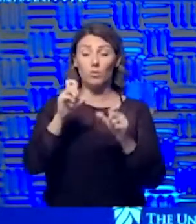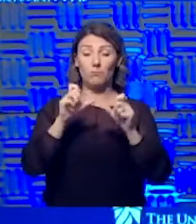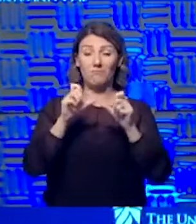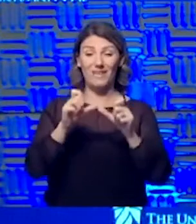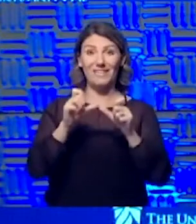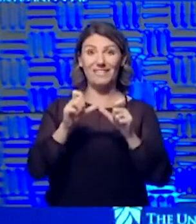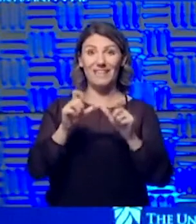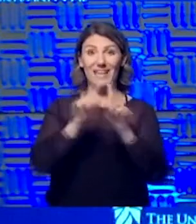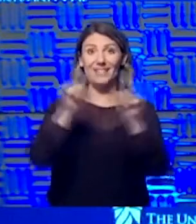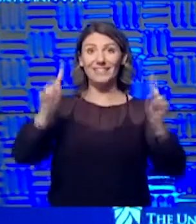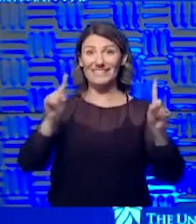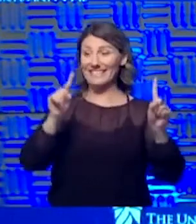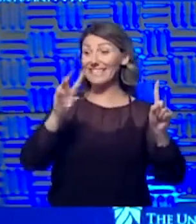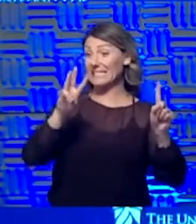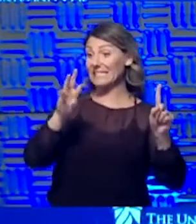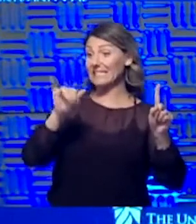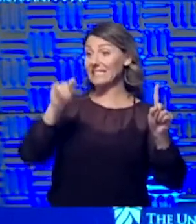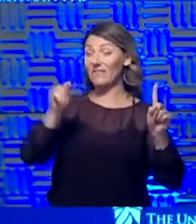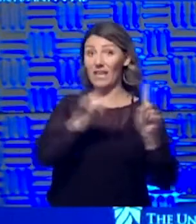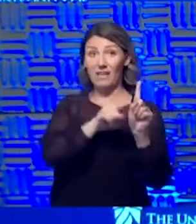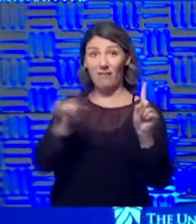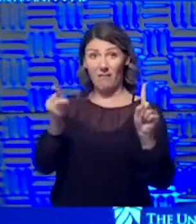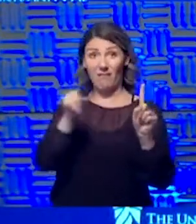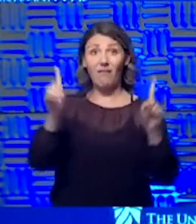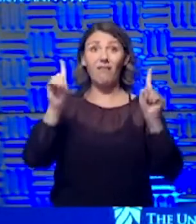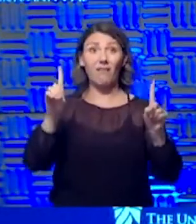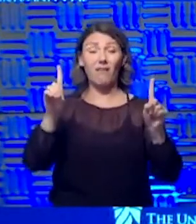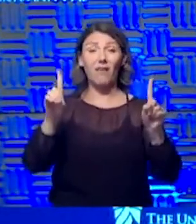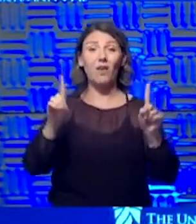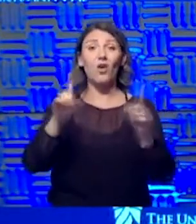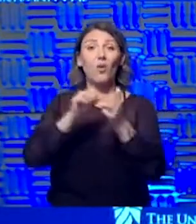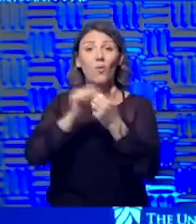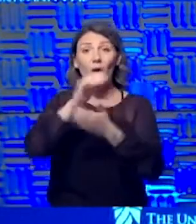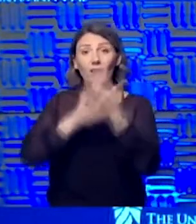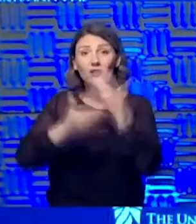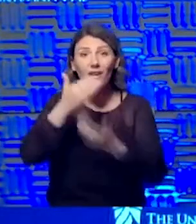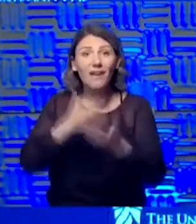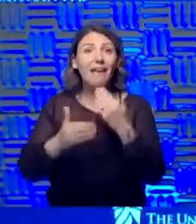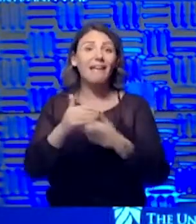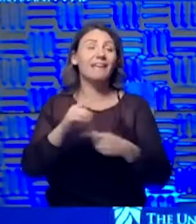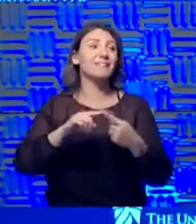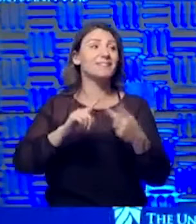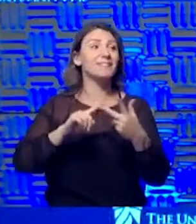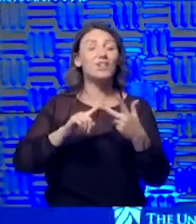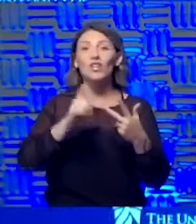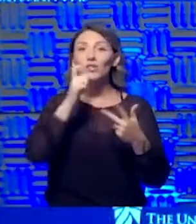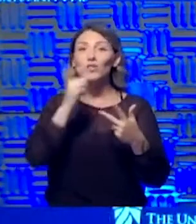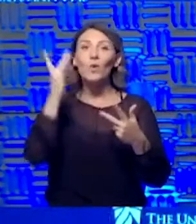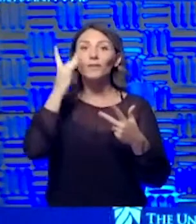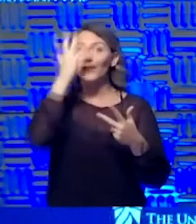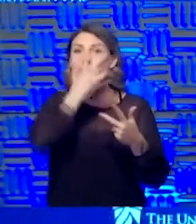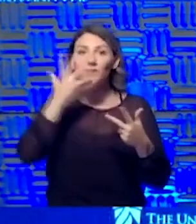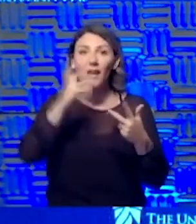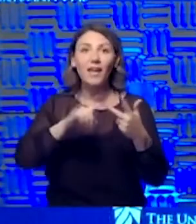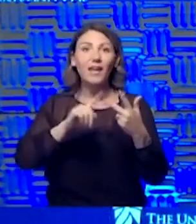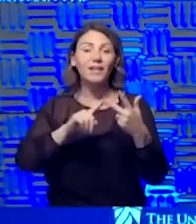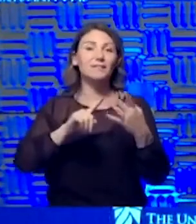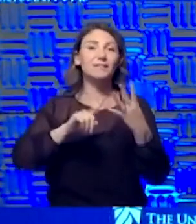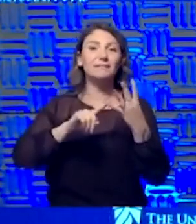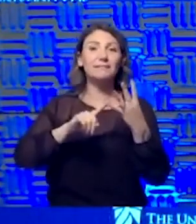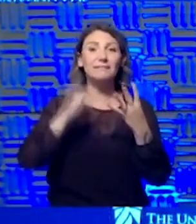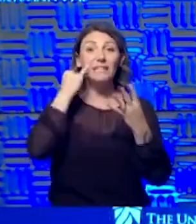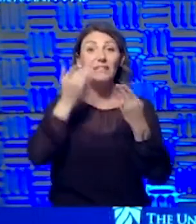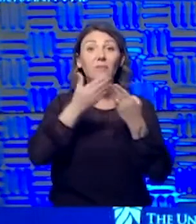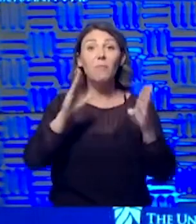that 6 feet of distance, you wash your hands, you don't touch your face, you wear a mask when you're in public if you're going to be in contact